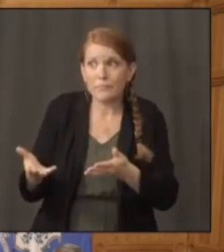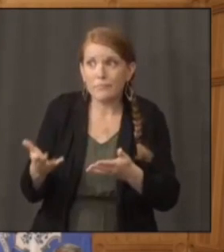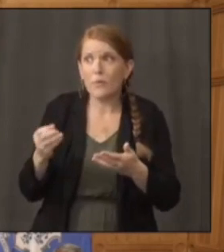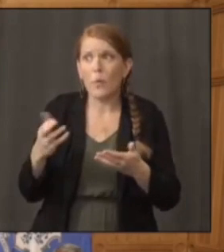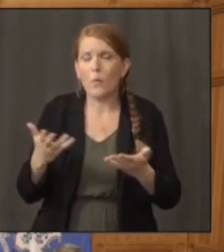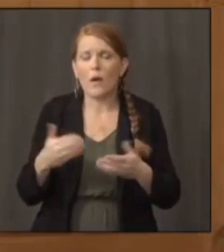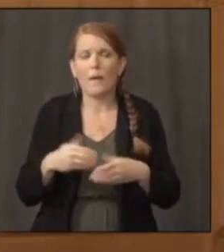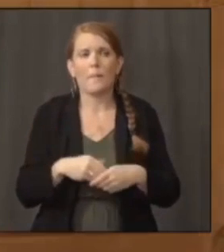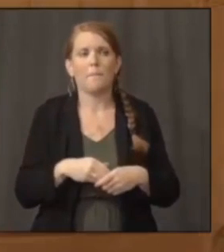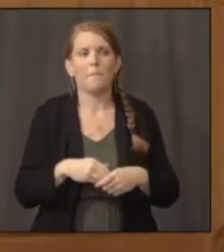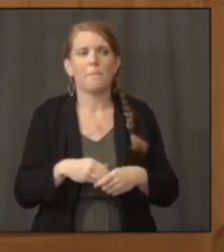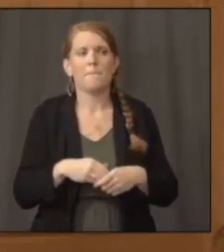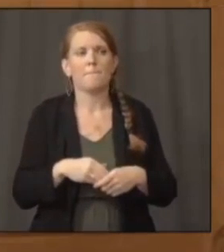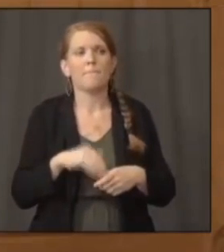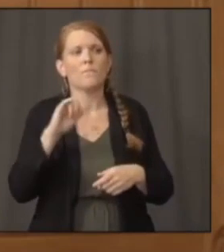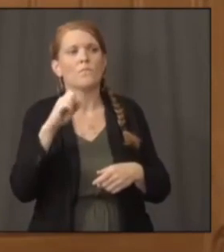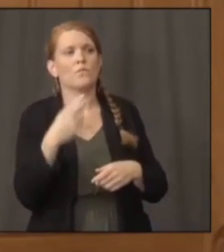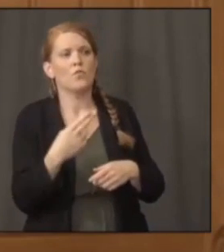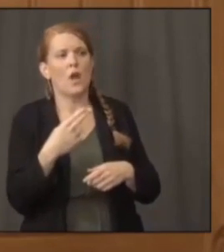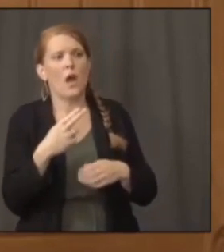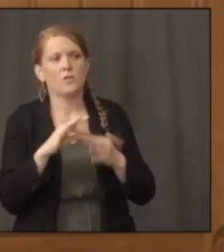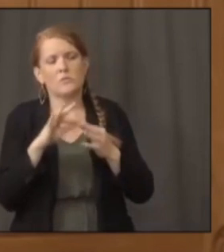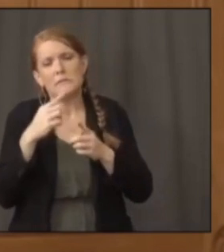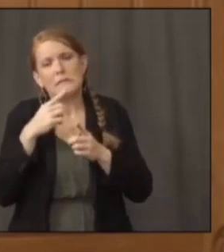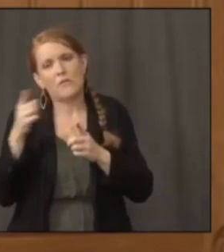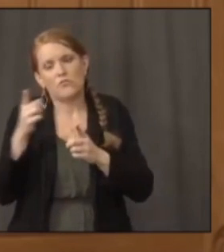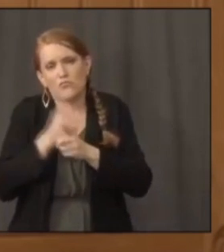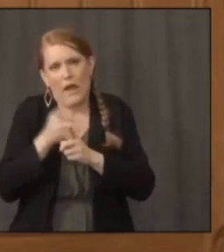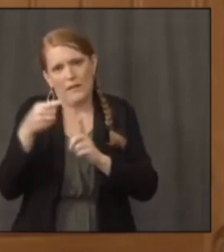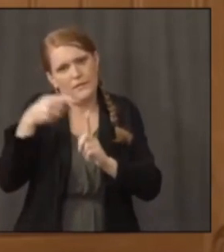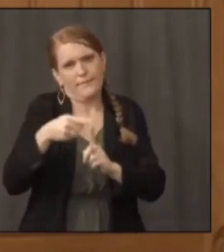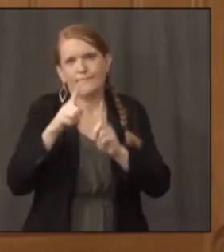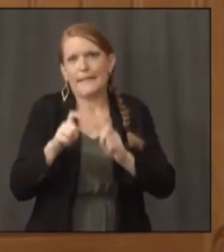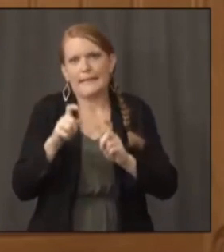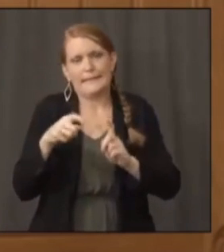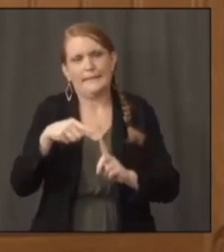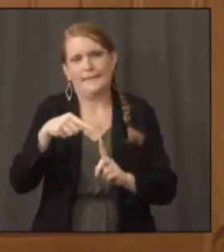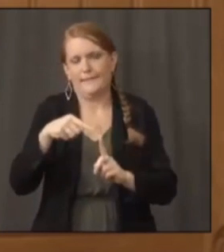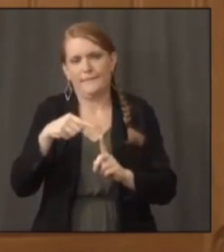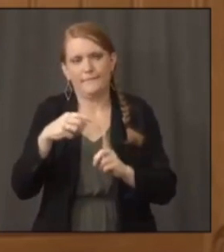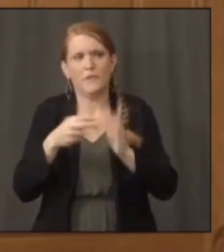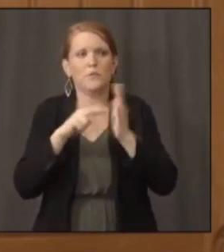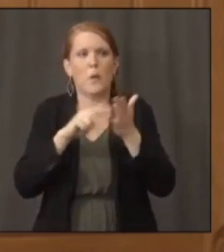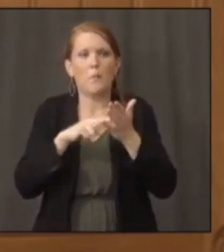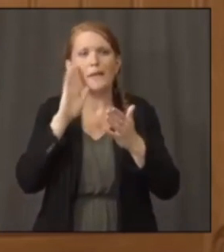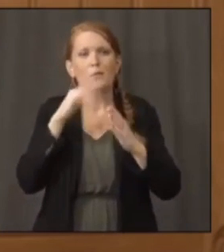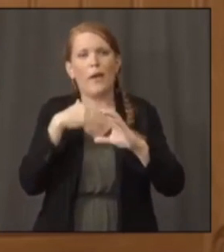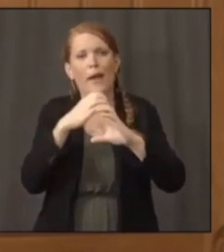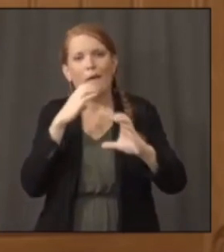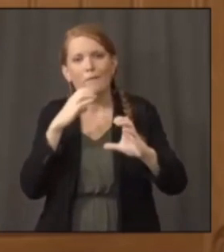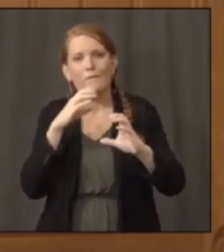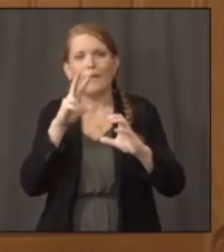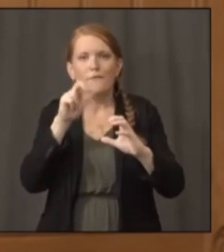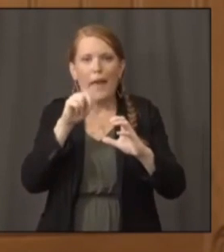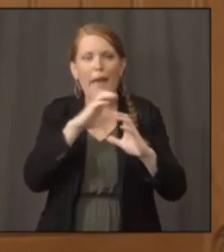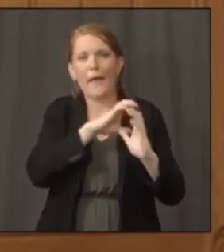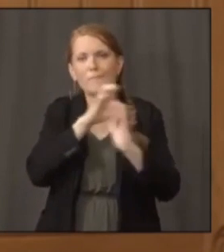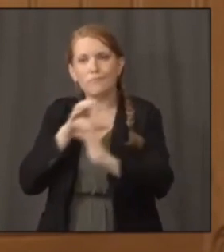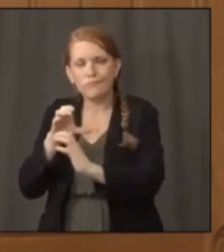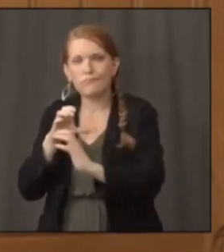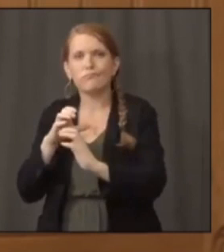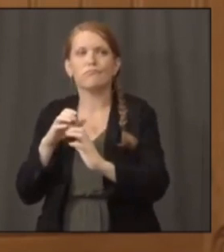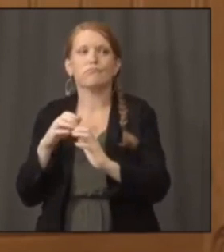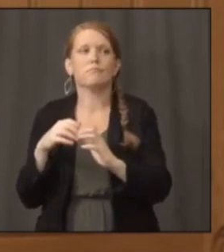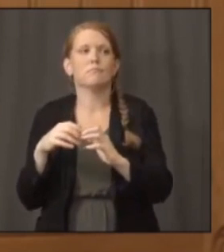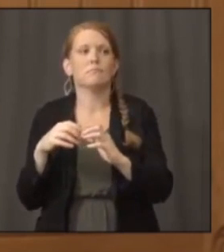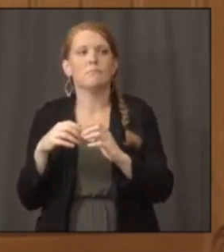Yeah, as you suspected, Paul, it's testing. So it would be, a mobile van in some cases with staff and all